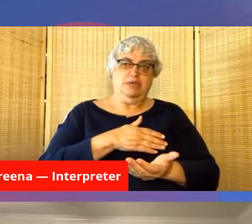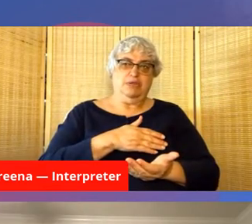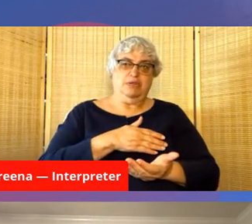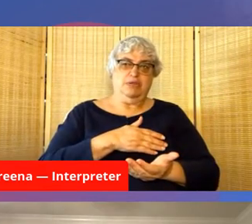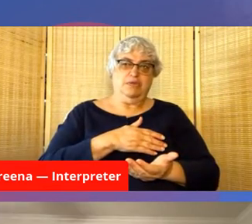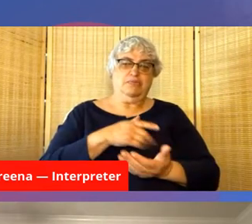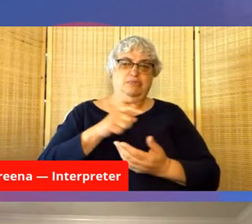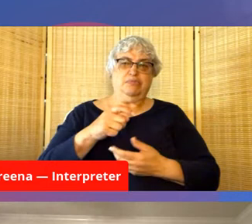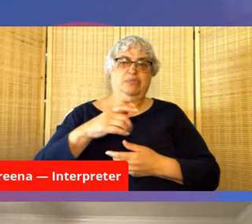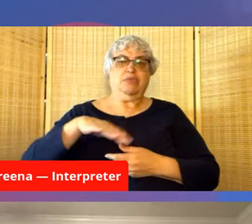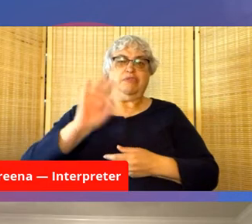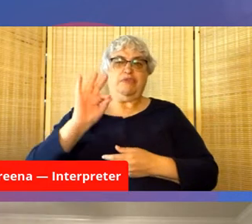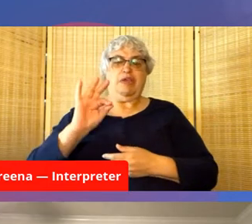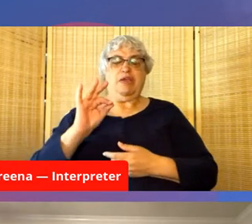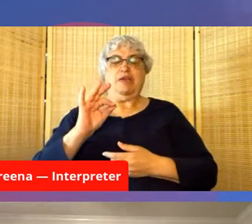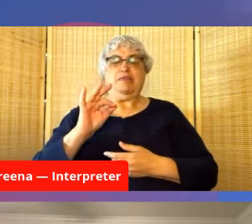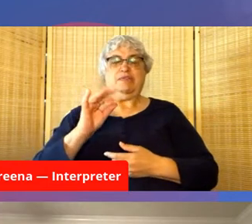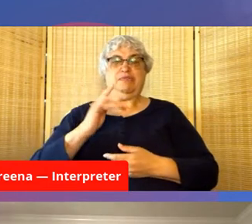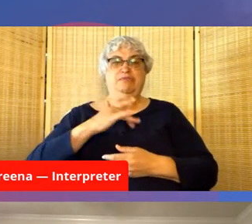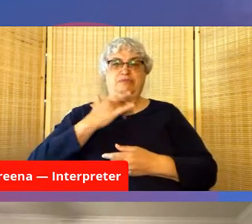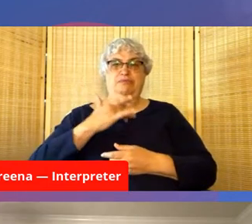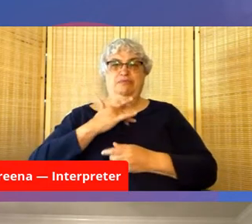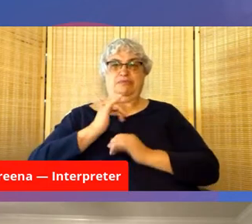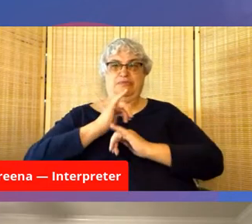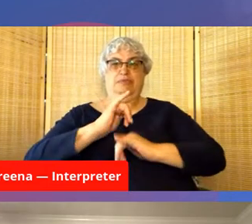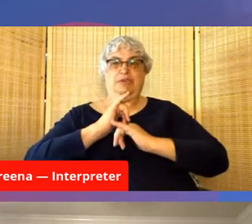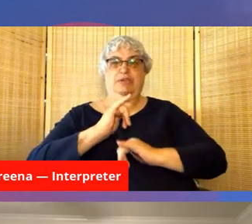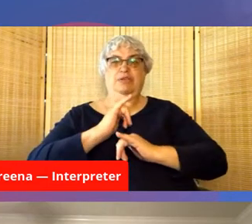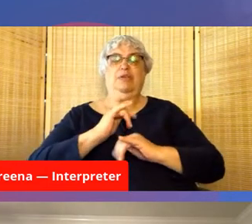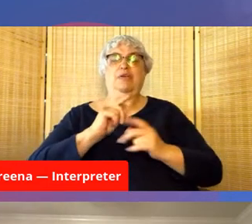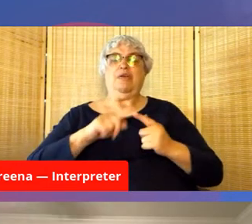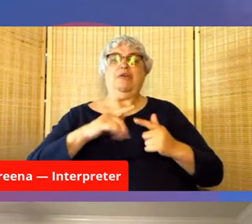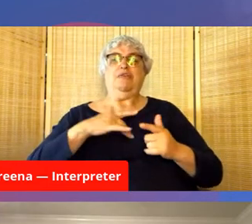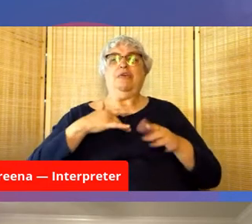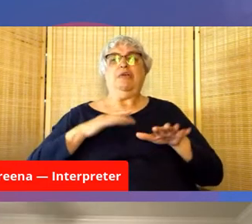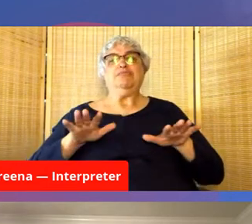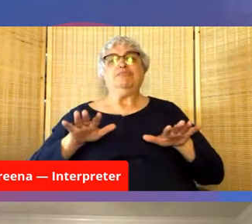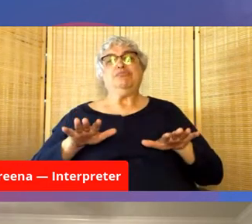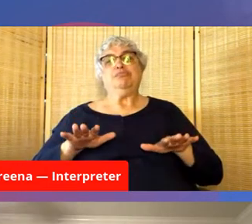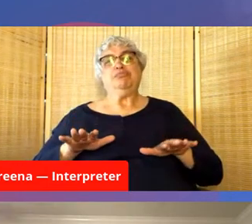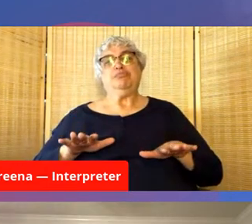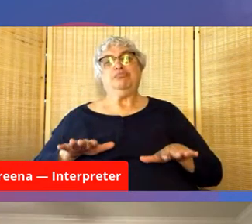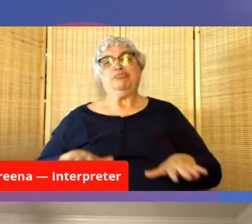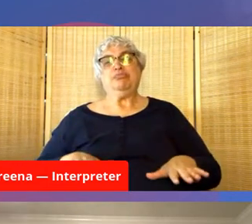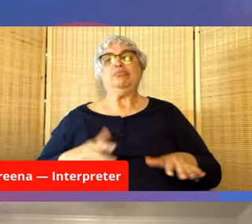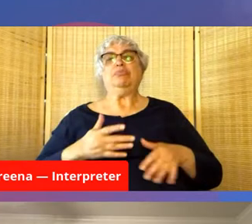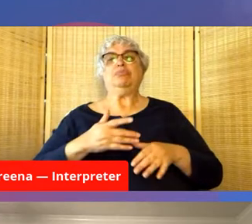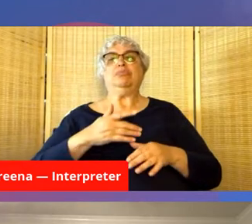that you found familiar or soothing, or something that just